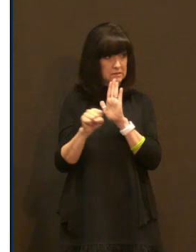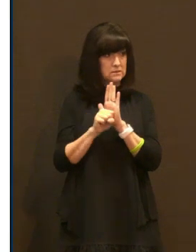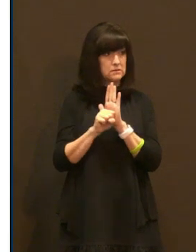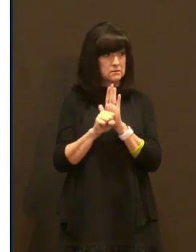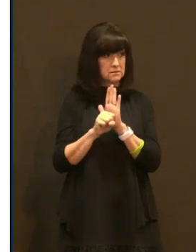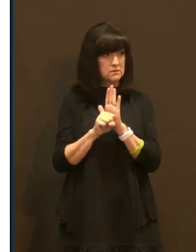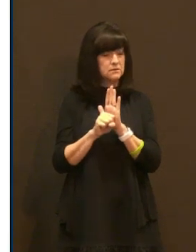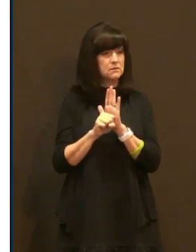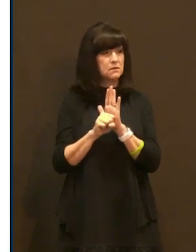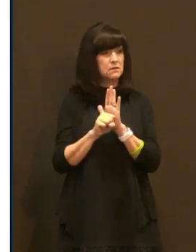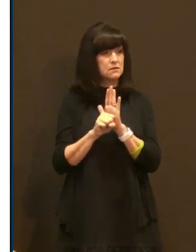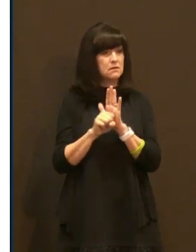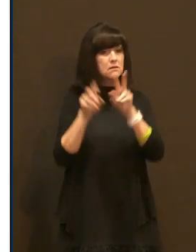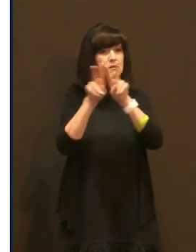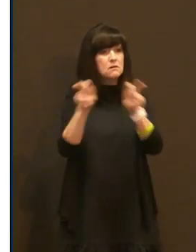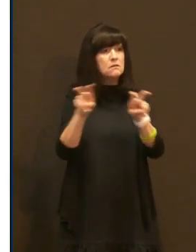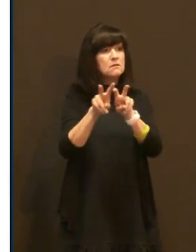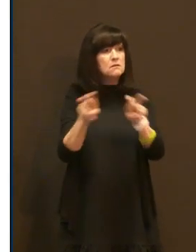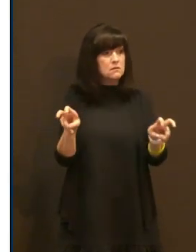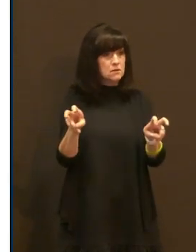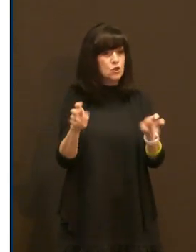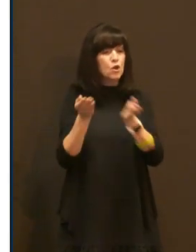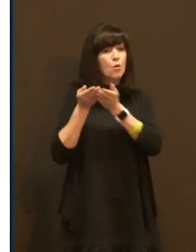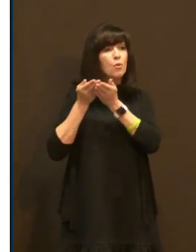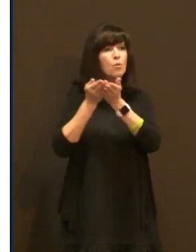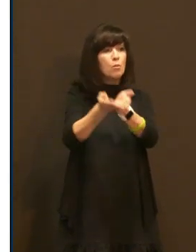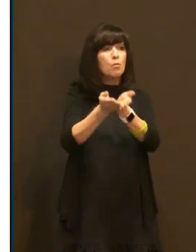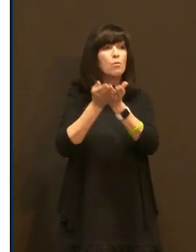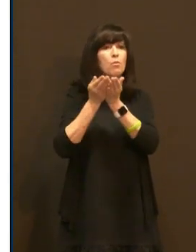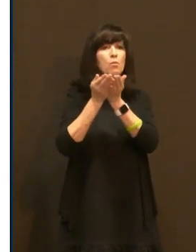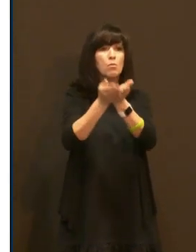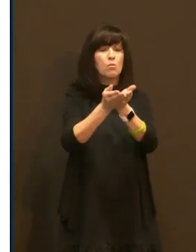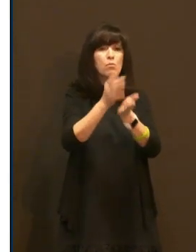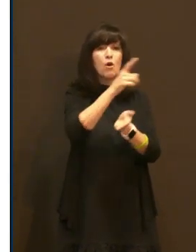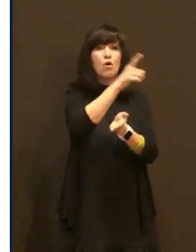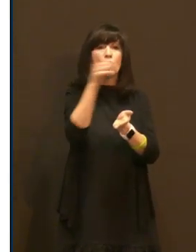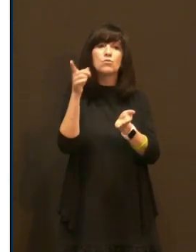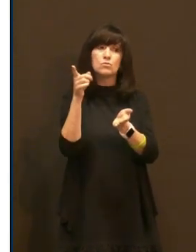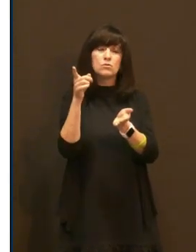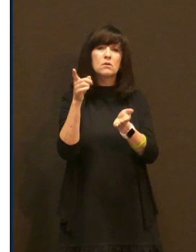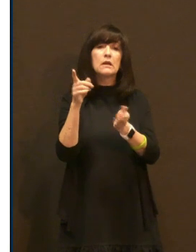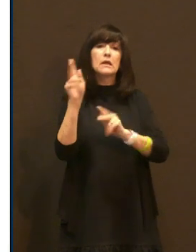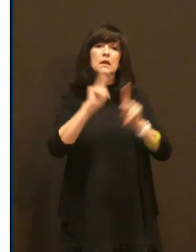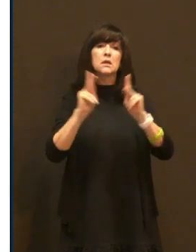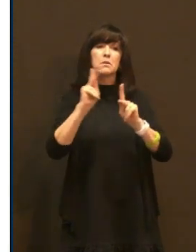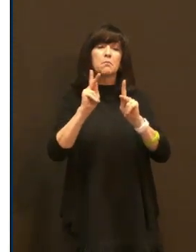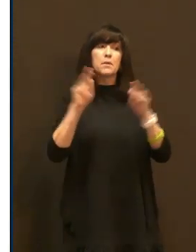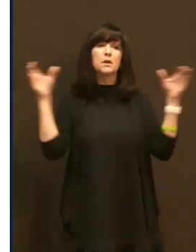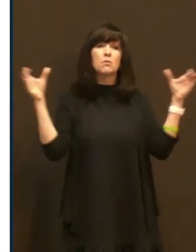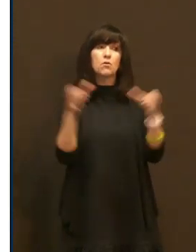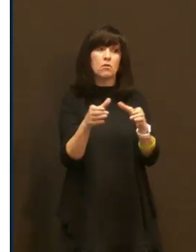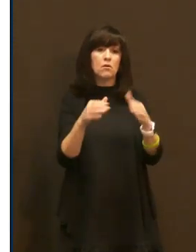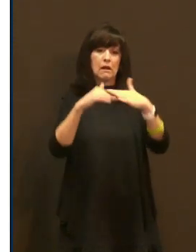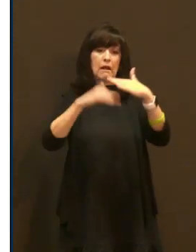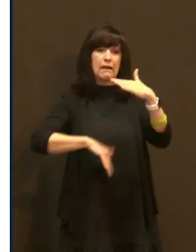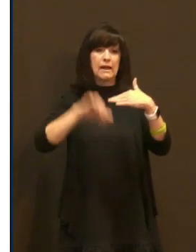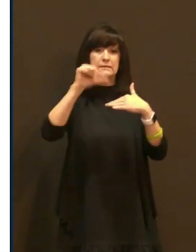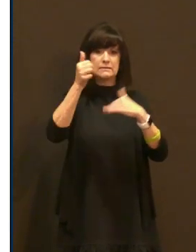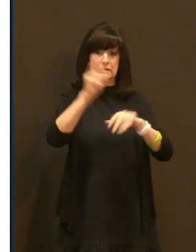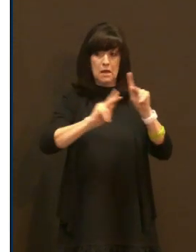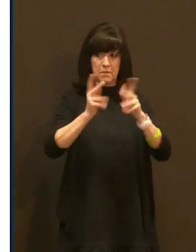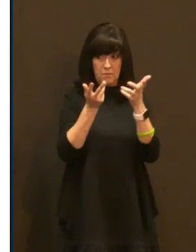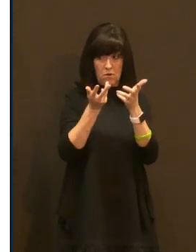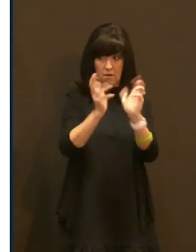boat industry and whether cruises of less than 10 people could be permitted? Yeah, it is one that we've been looking